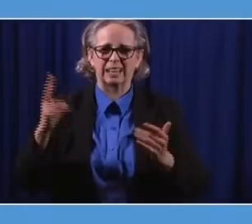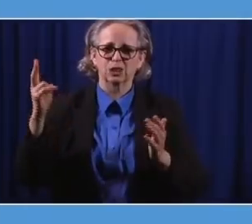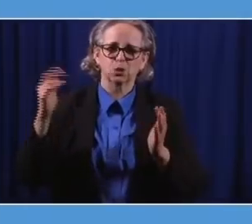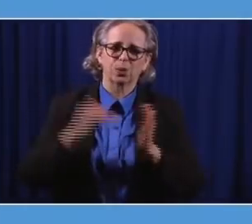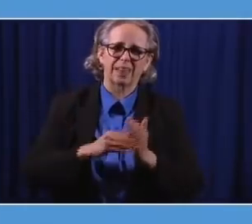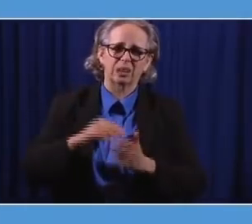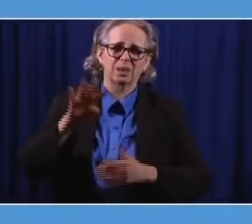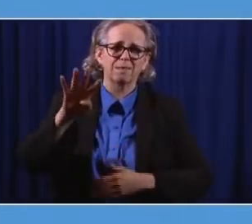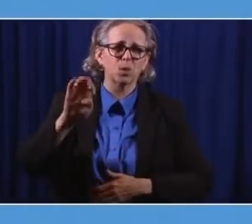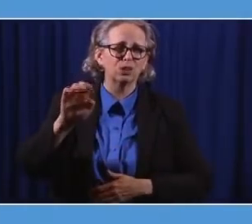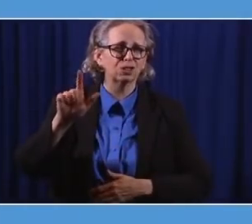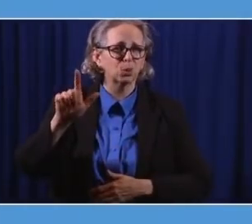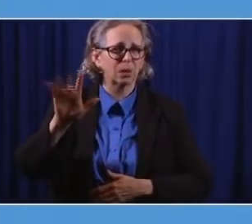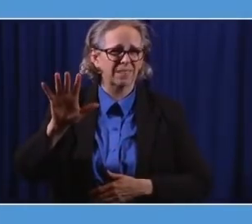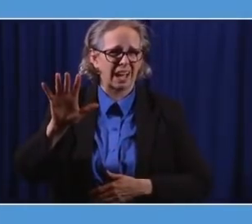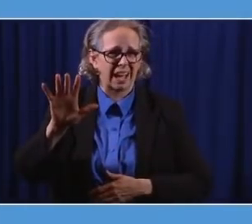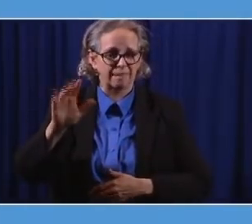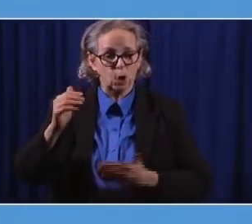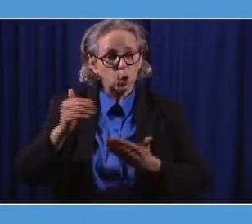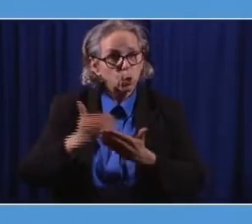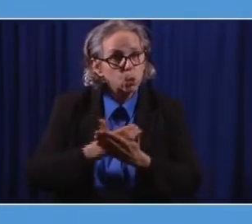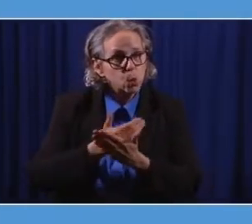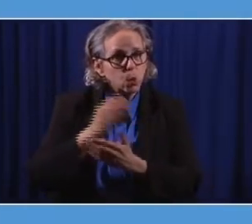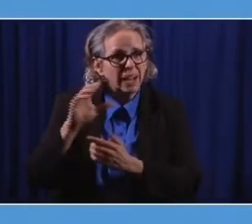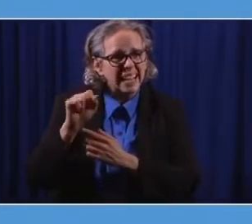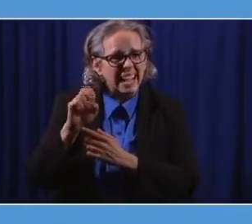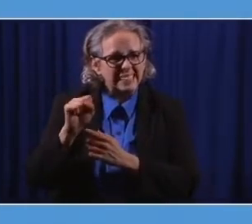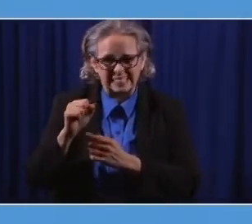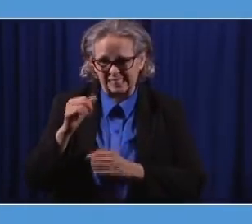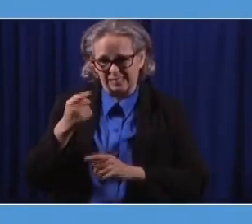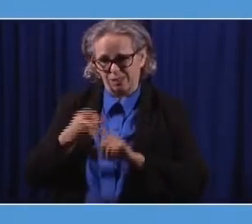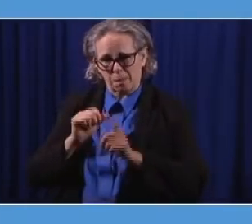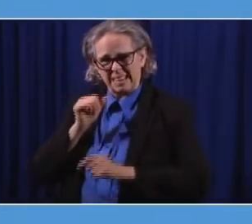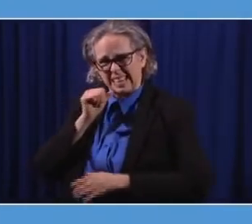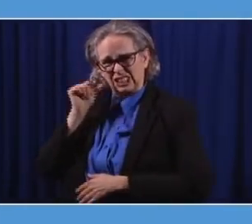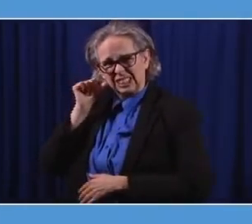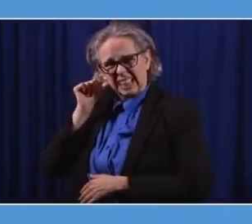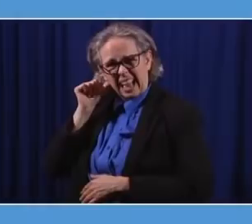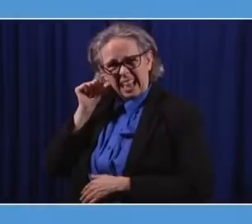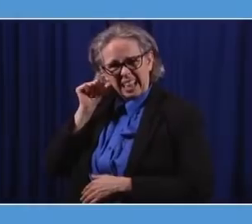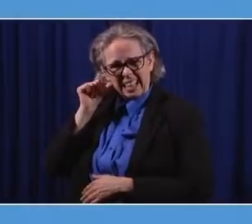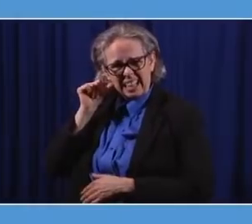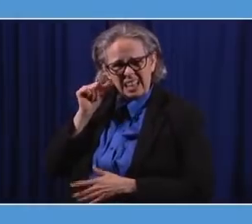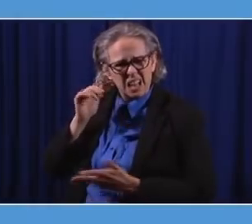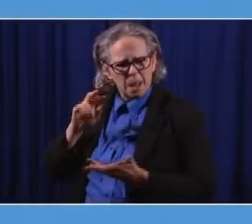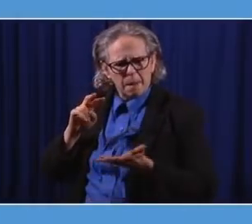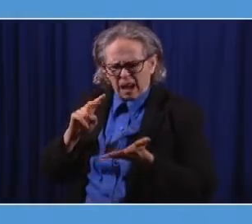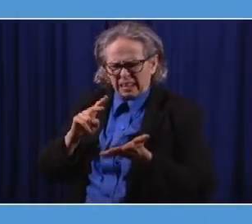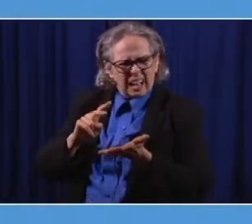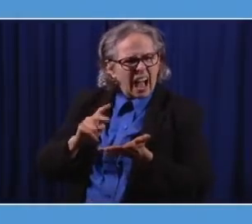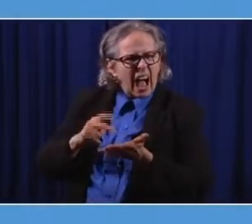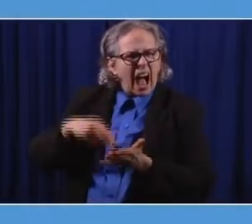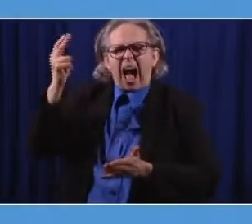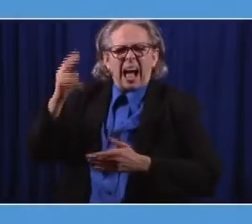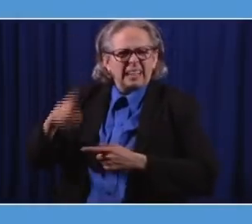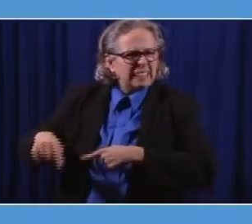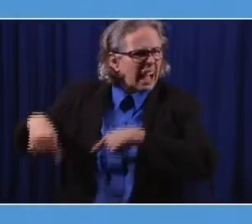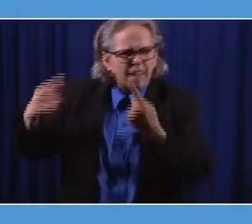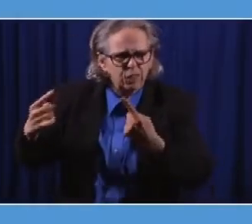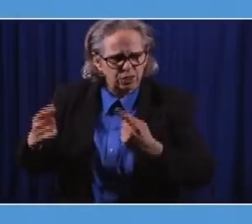2,425 new cases since yesterday. This is the highest number we've ever reported on a single